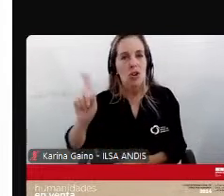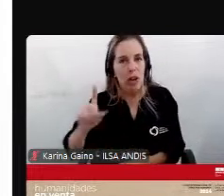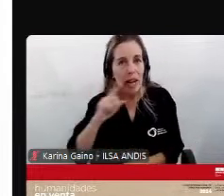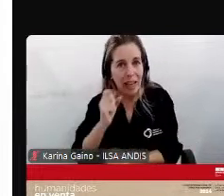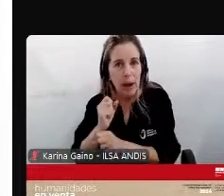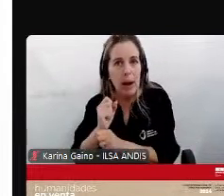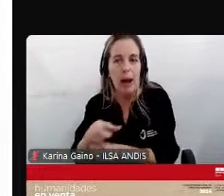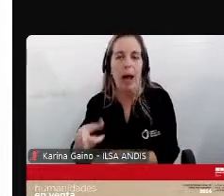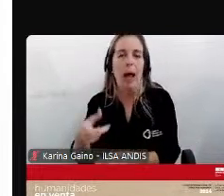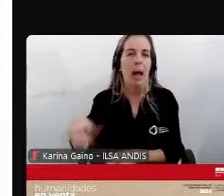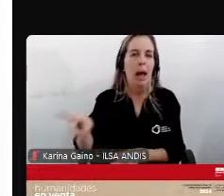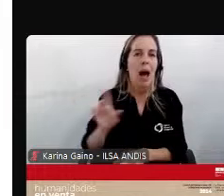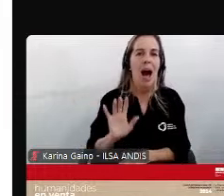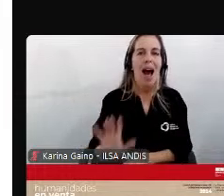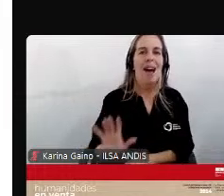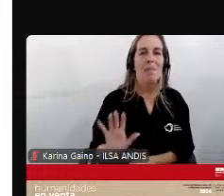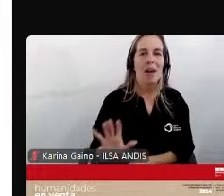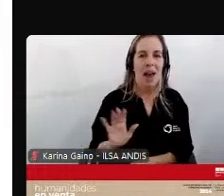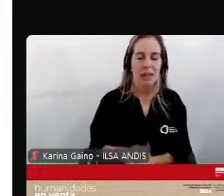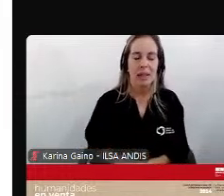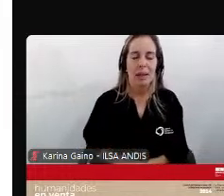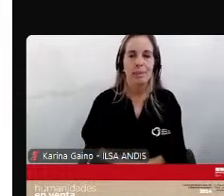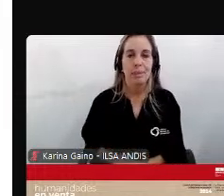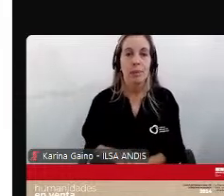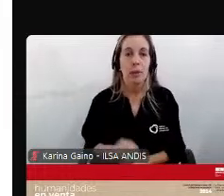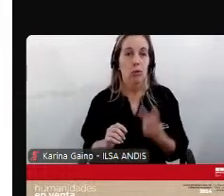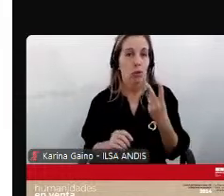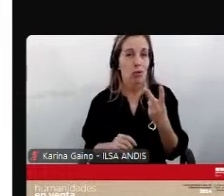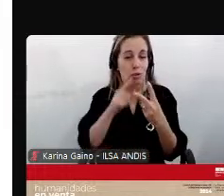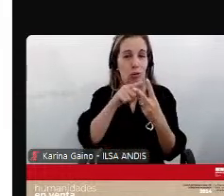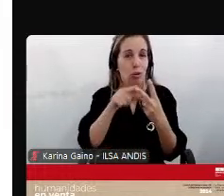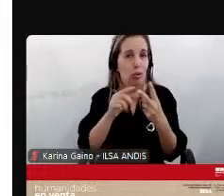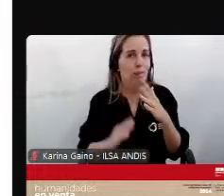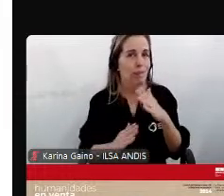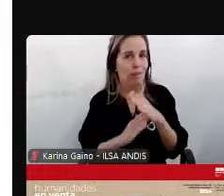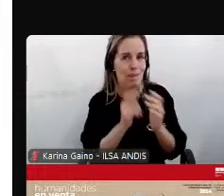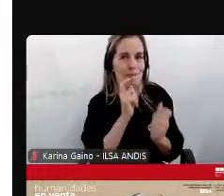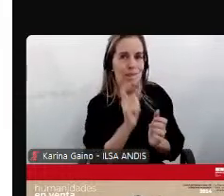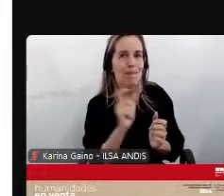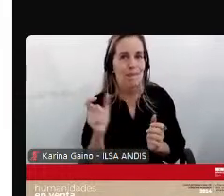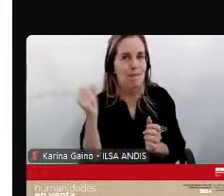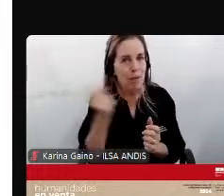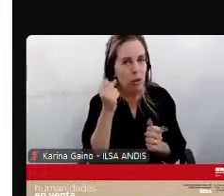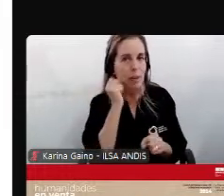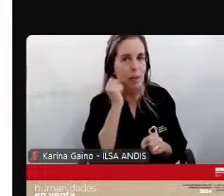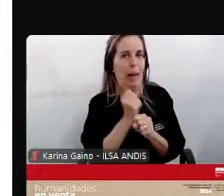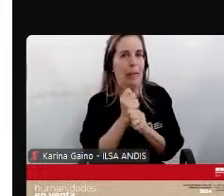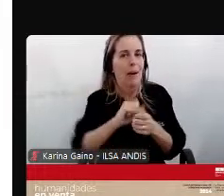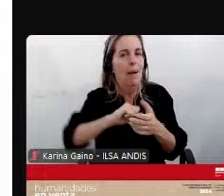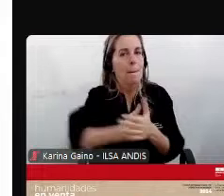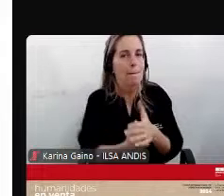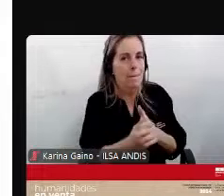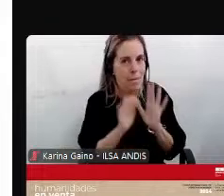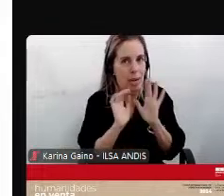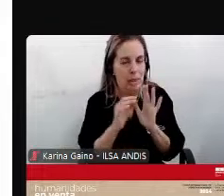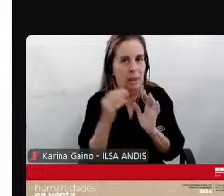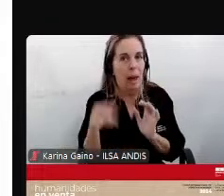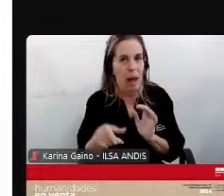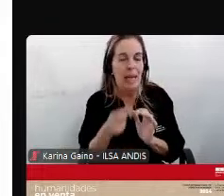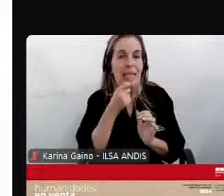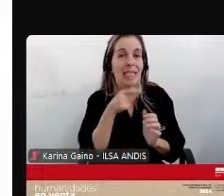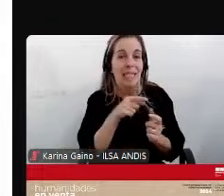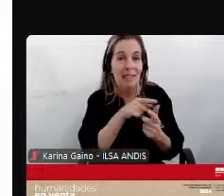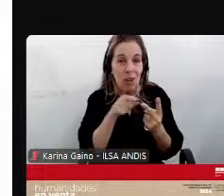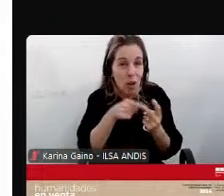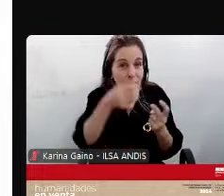these two main elements that are very clear, and you need both of them to exist to have forced labor. It is important